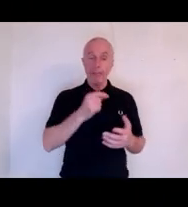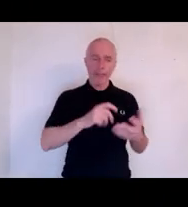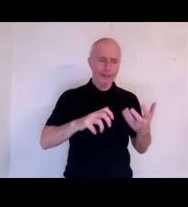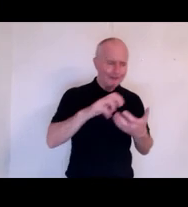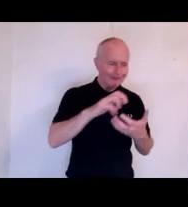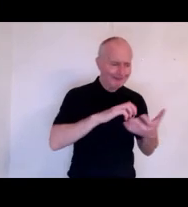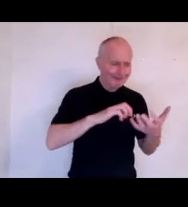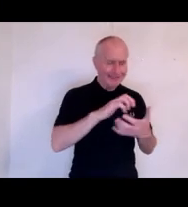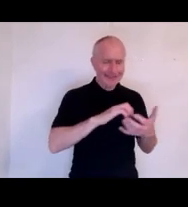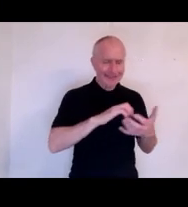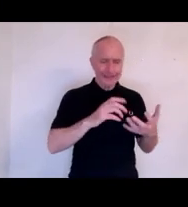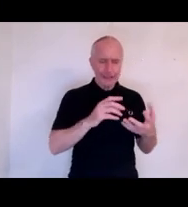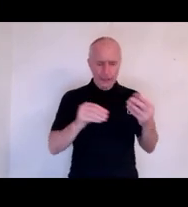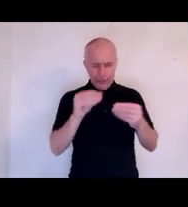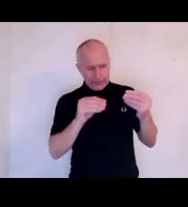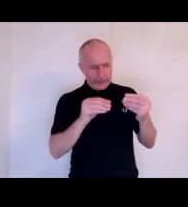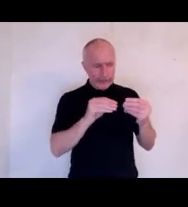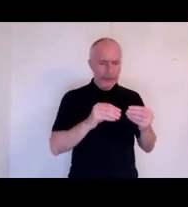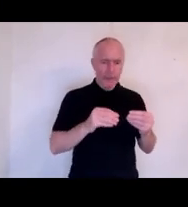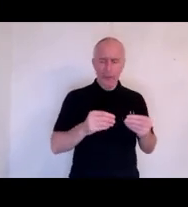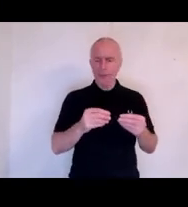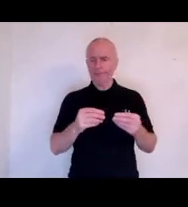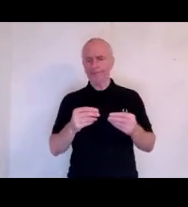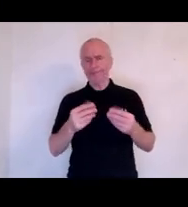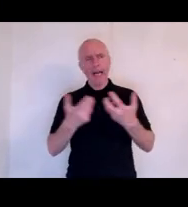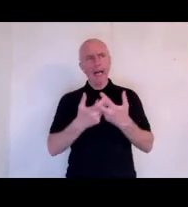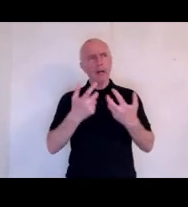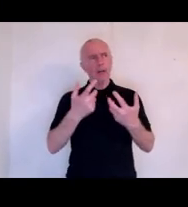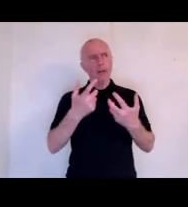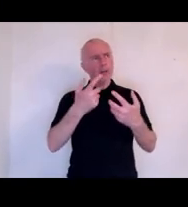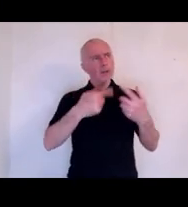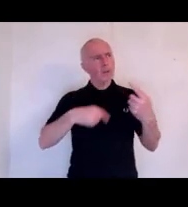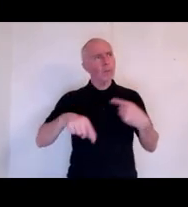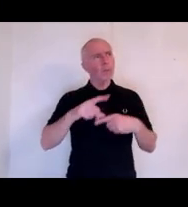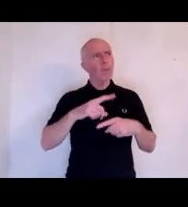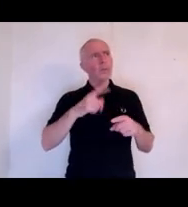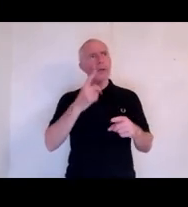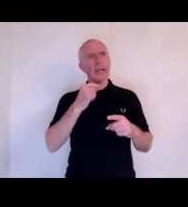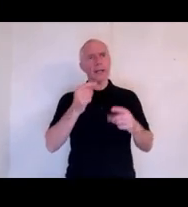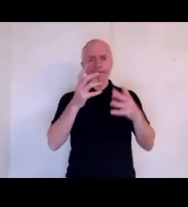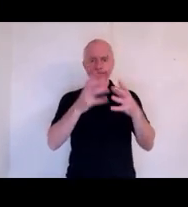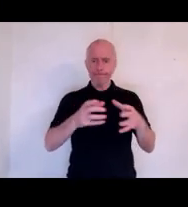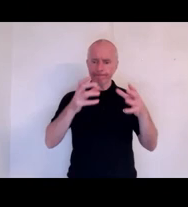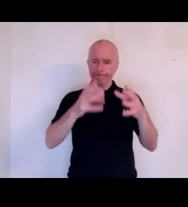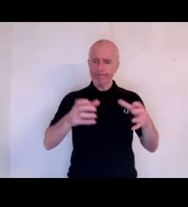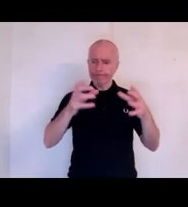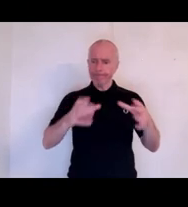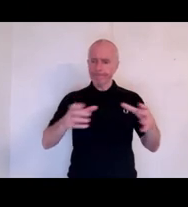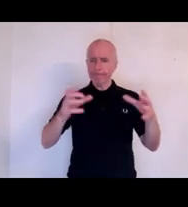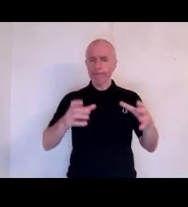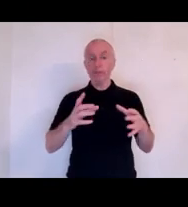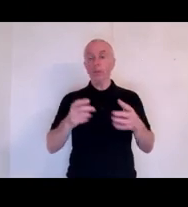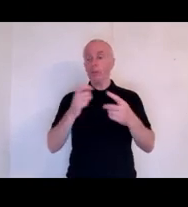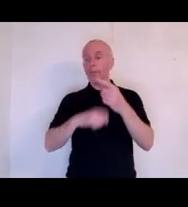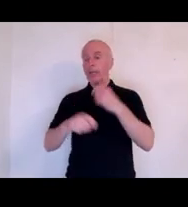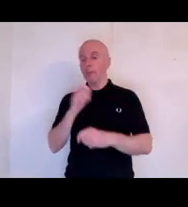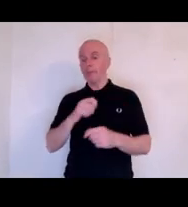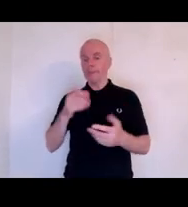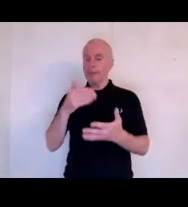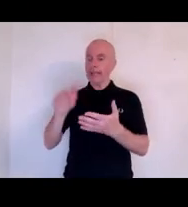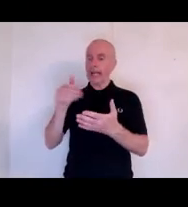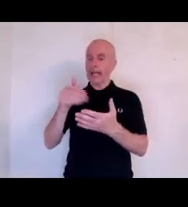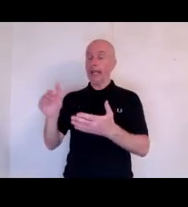more about how we can scale up the manufacturing processes to, again, a point that is commercial. One of the